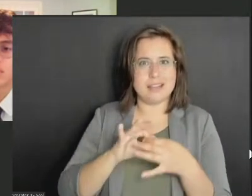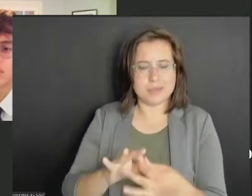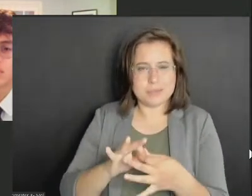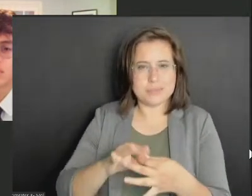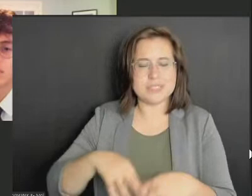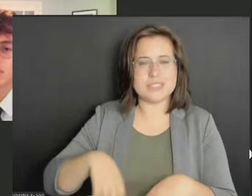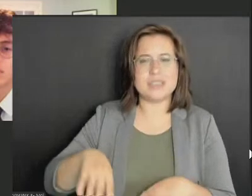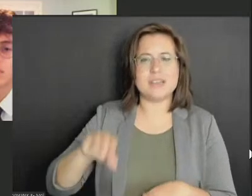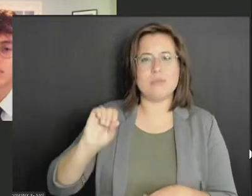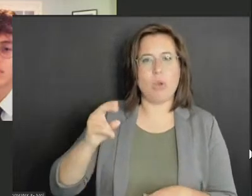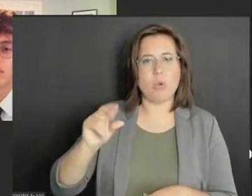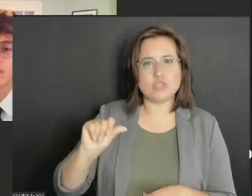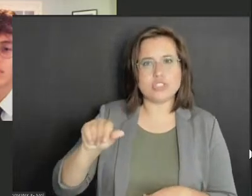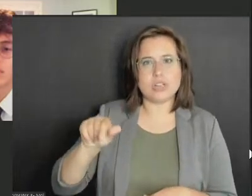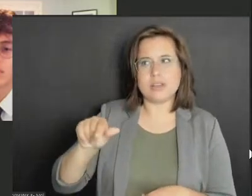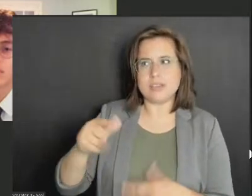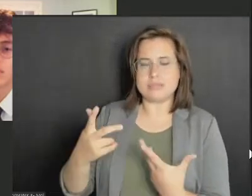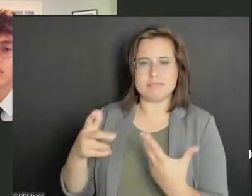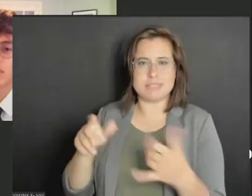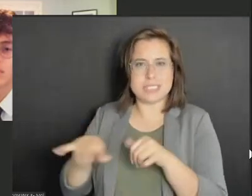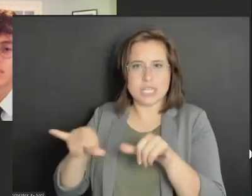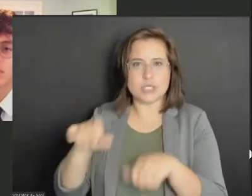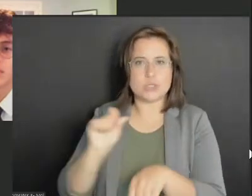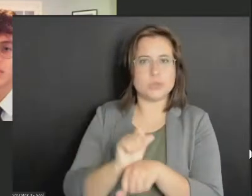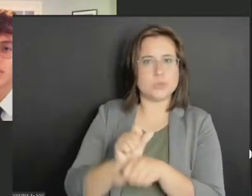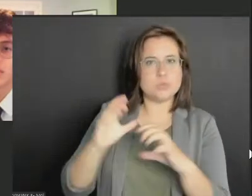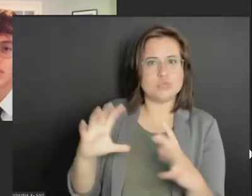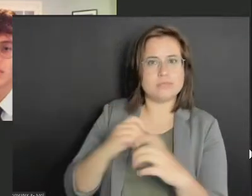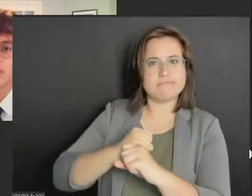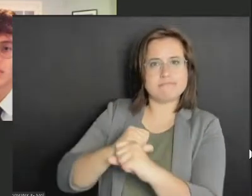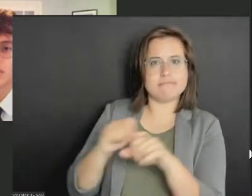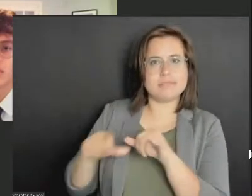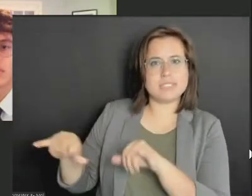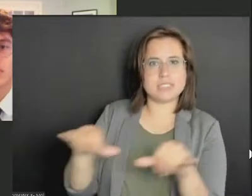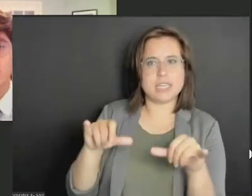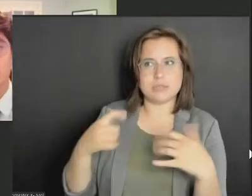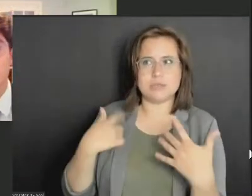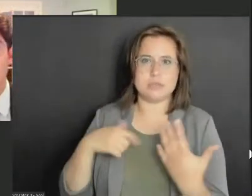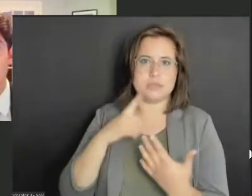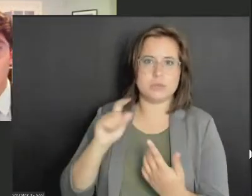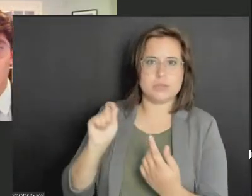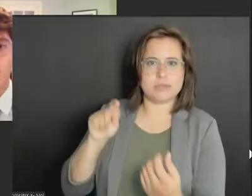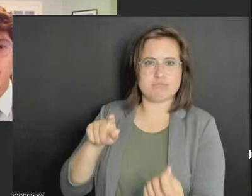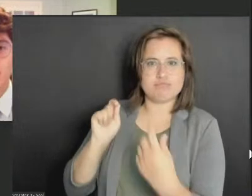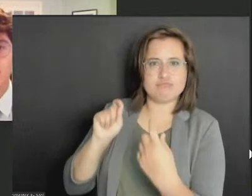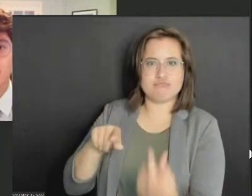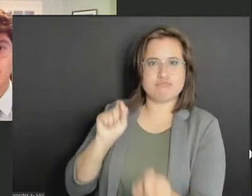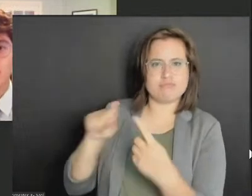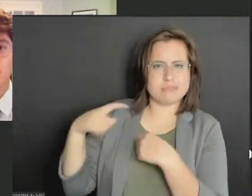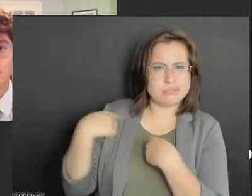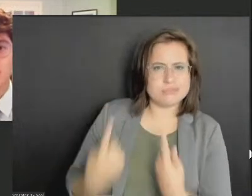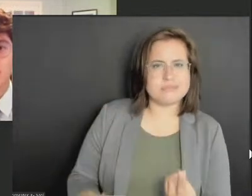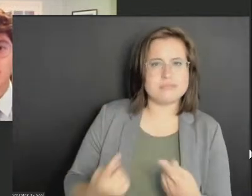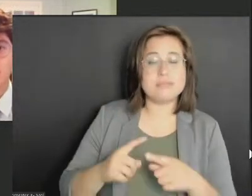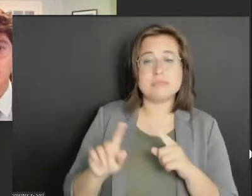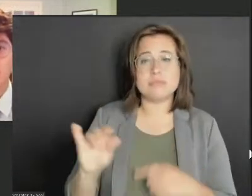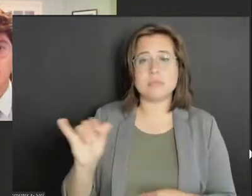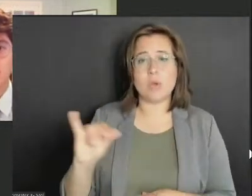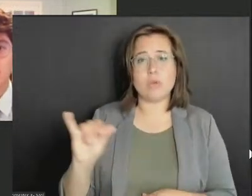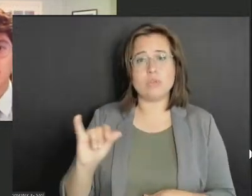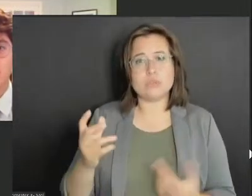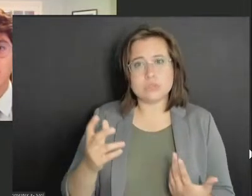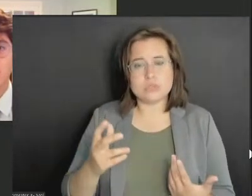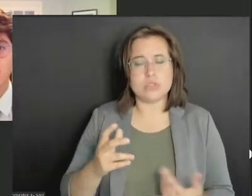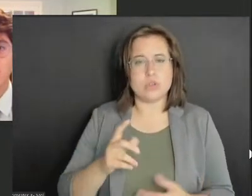and worker protection standards, and we've gone back and forth about that. But also, it's really heartening to me